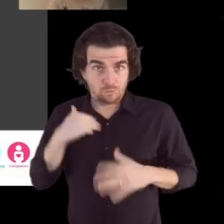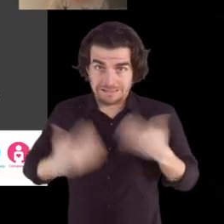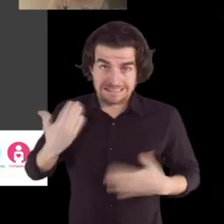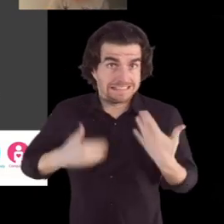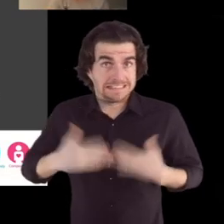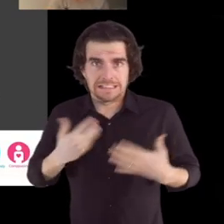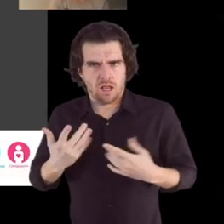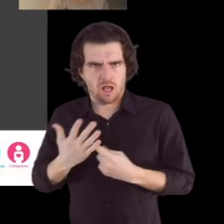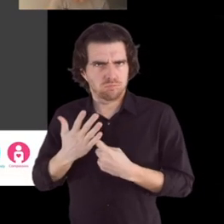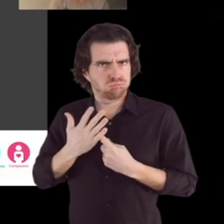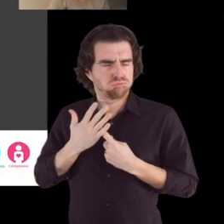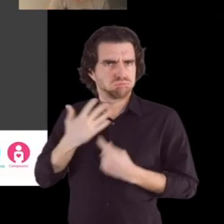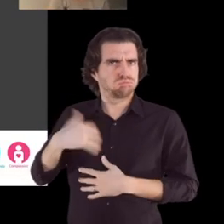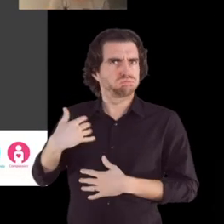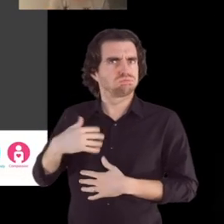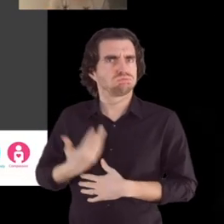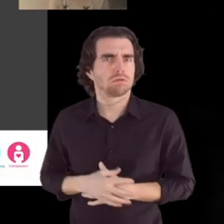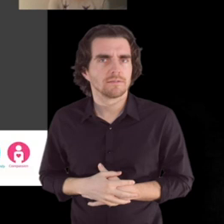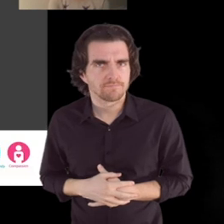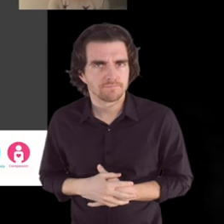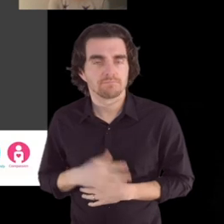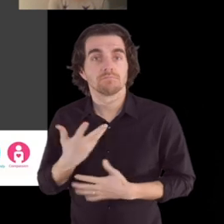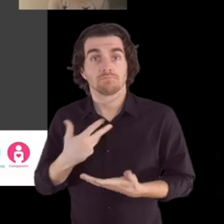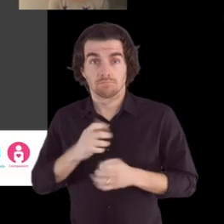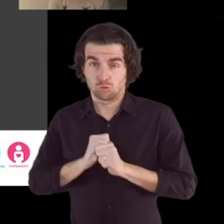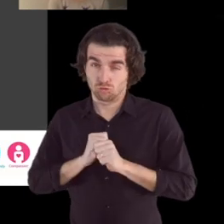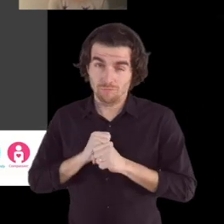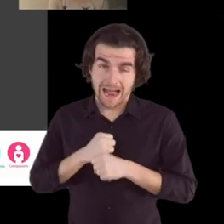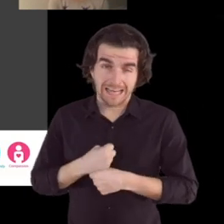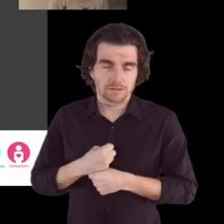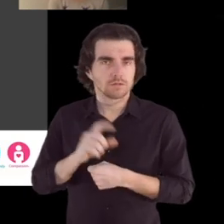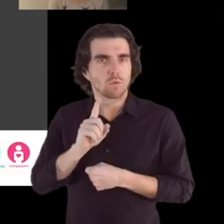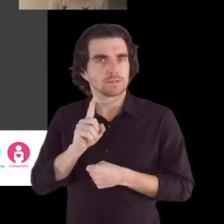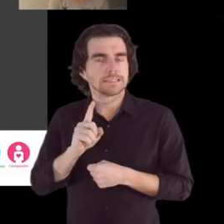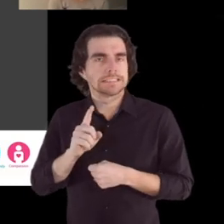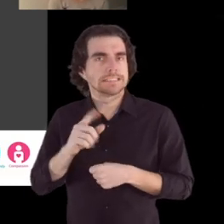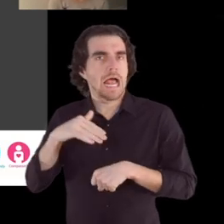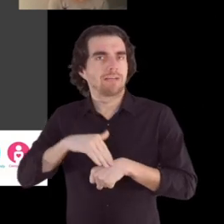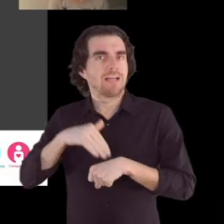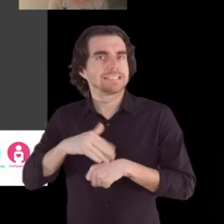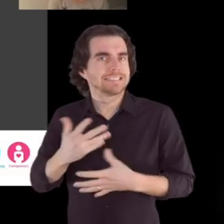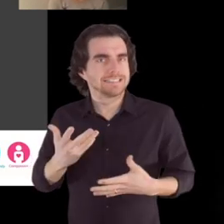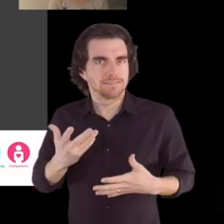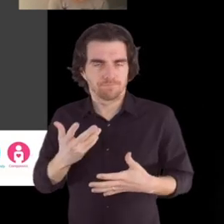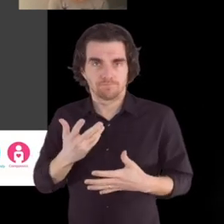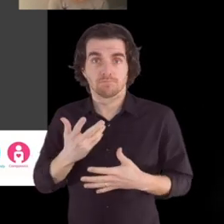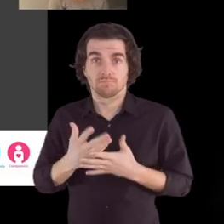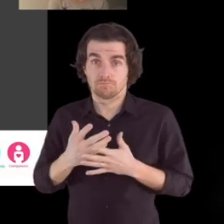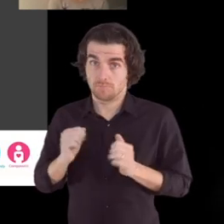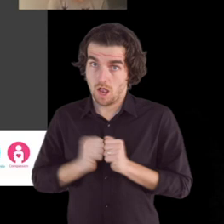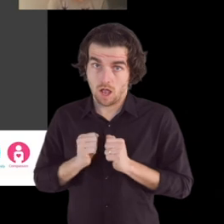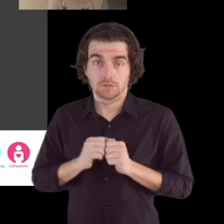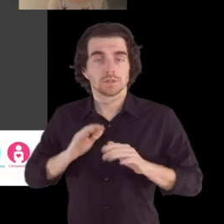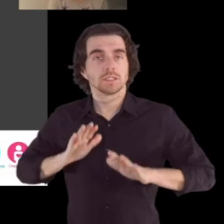takes its toll on us. And it also, being stressed also affects what we do. So, you know, it can be